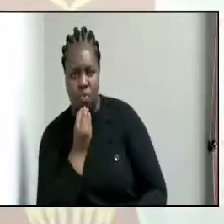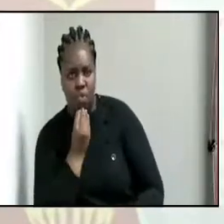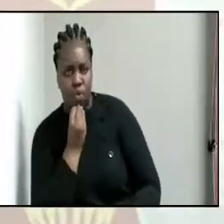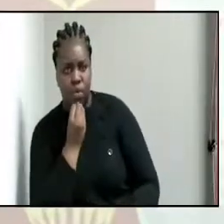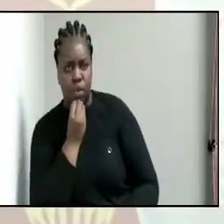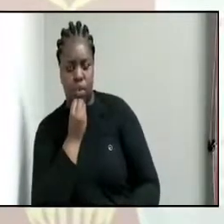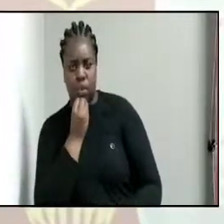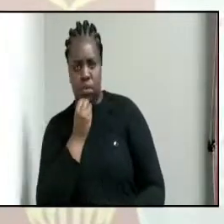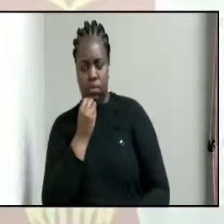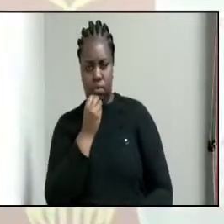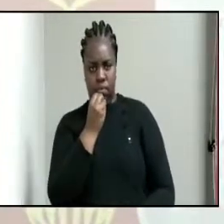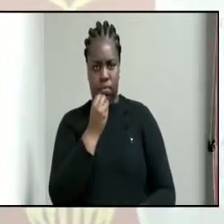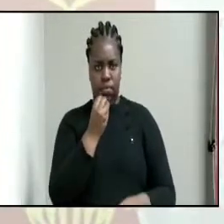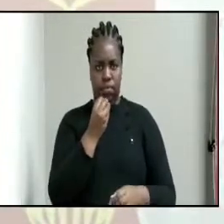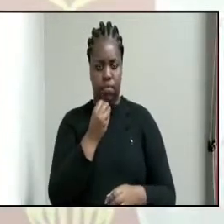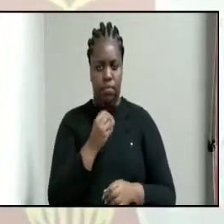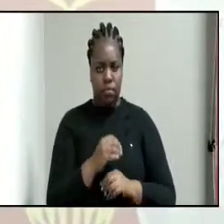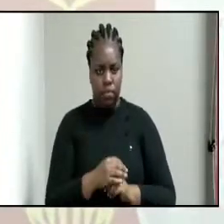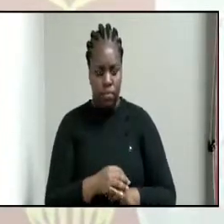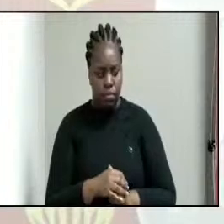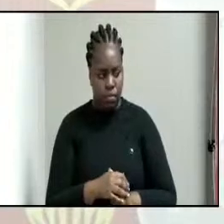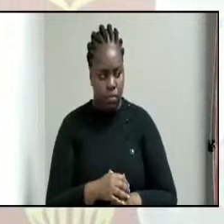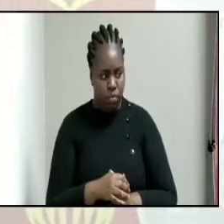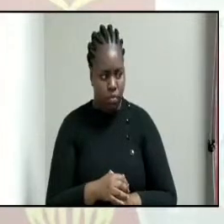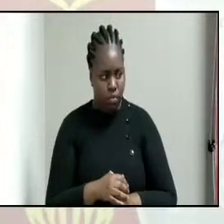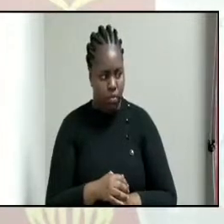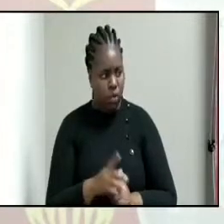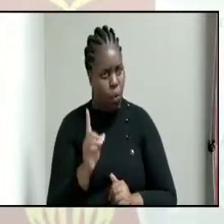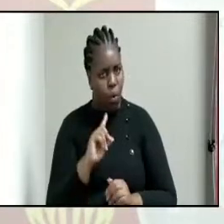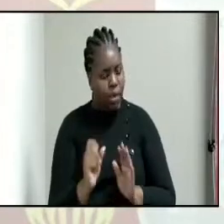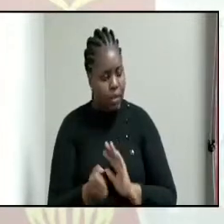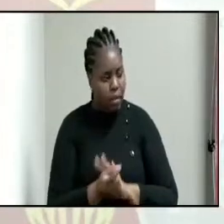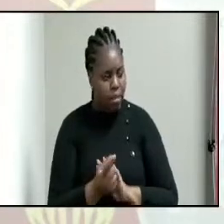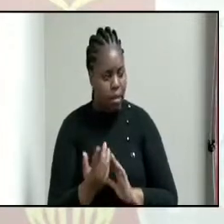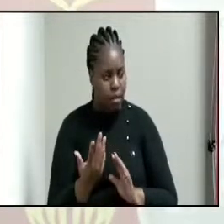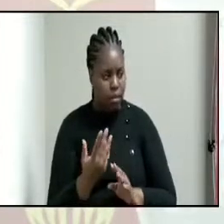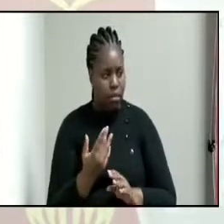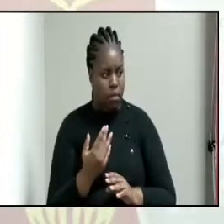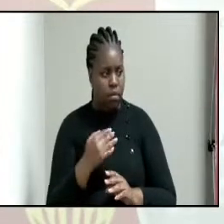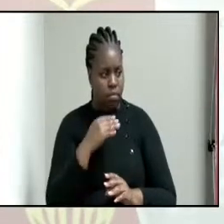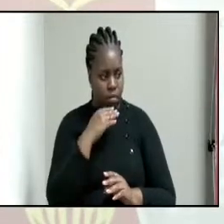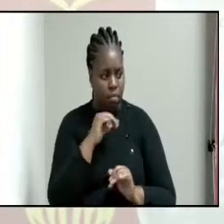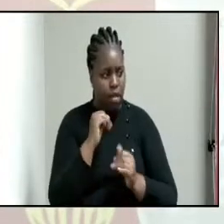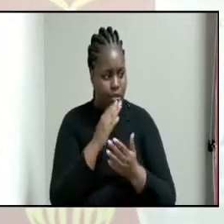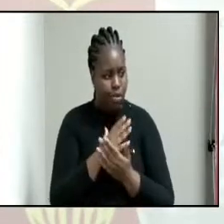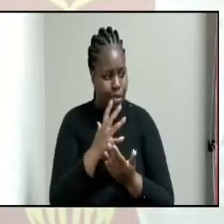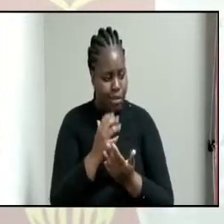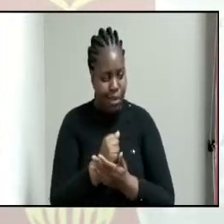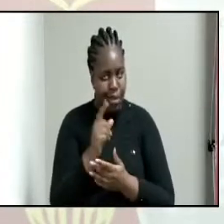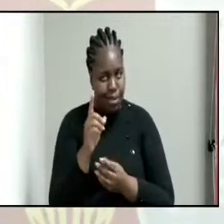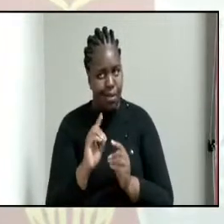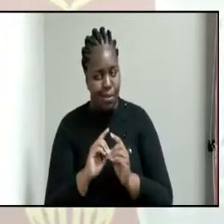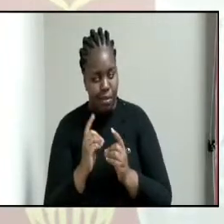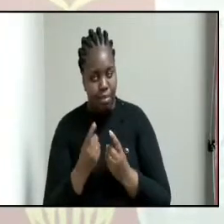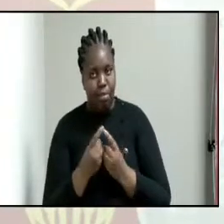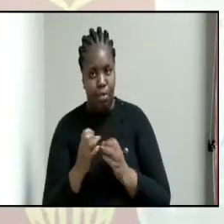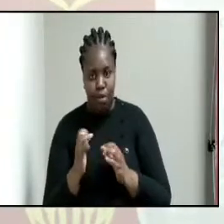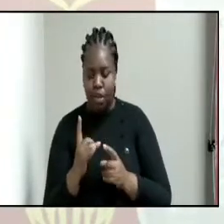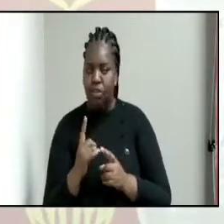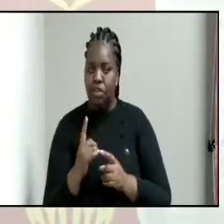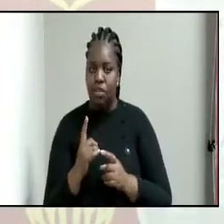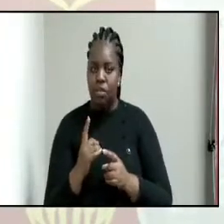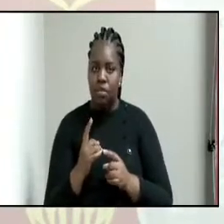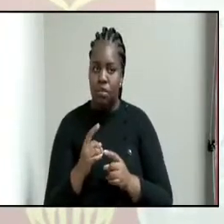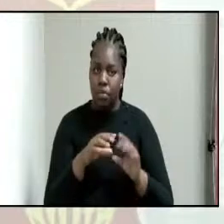or that meets their dietary needs. What is happening? So they must take the Department of Basic Education to task, because